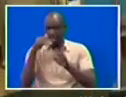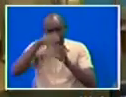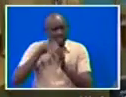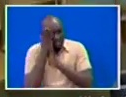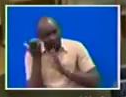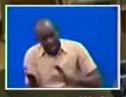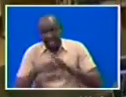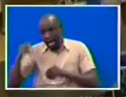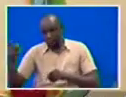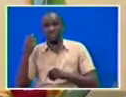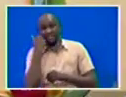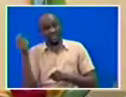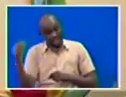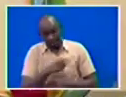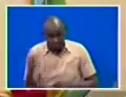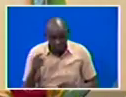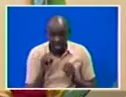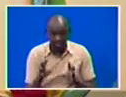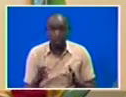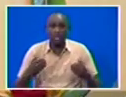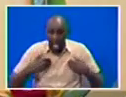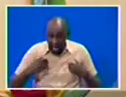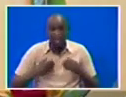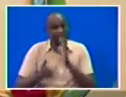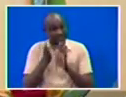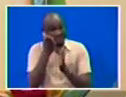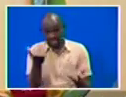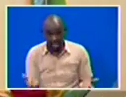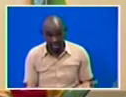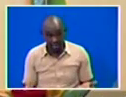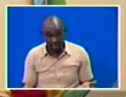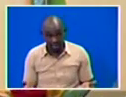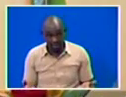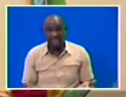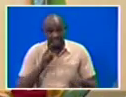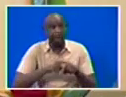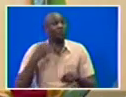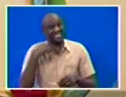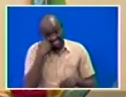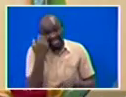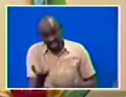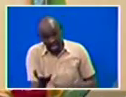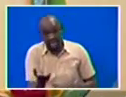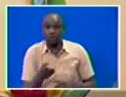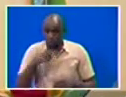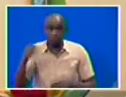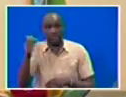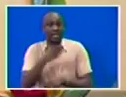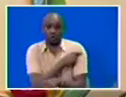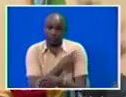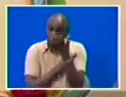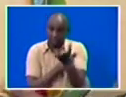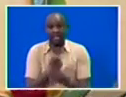and outpatient only. We have a provision for emergency that if you fall sick, go to any facility, they treat